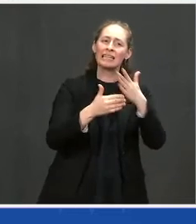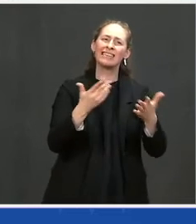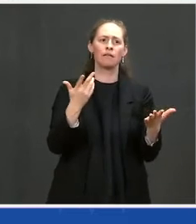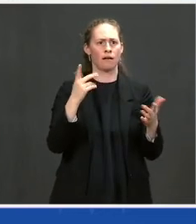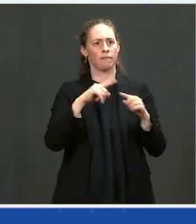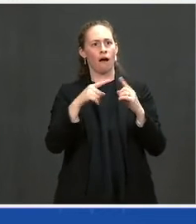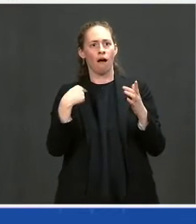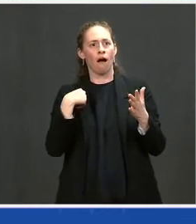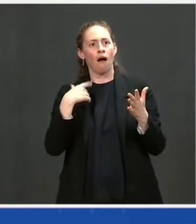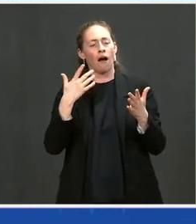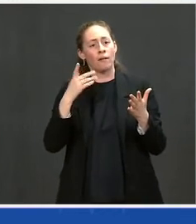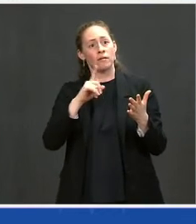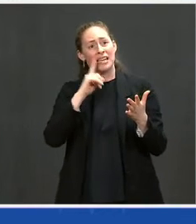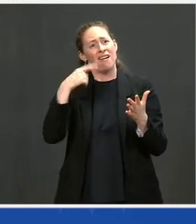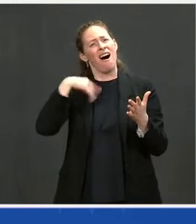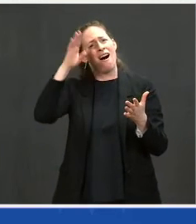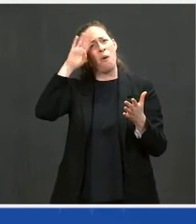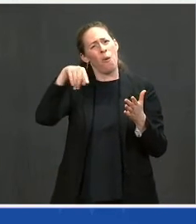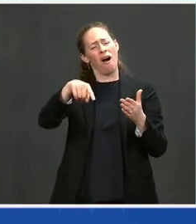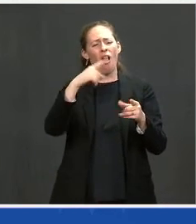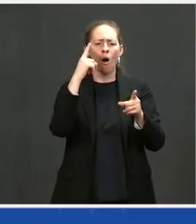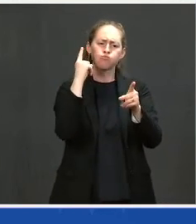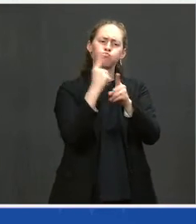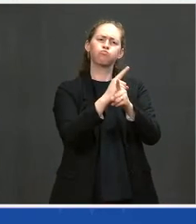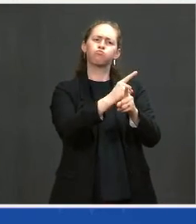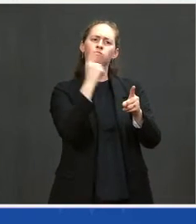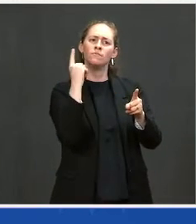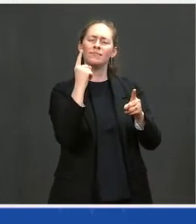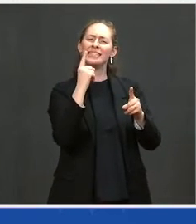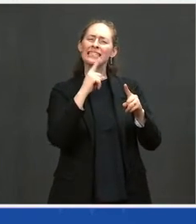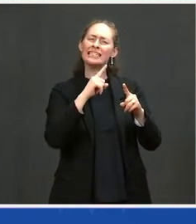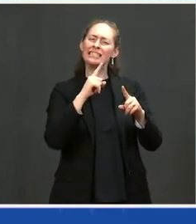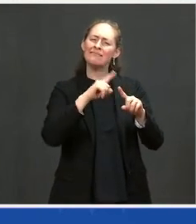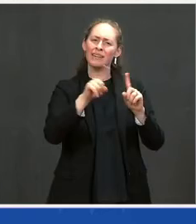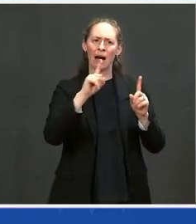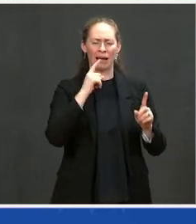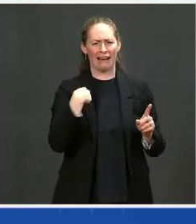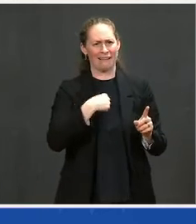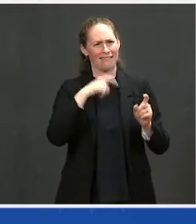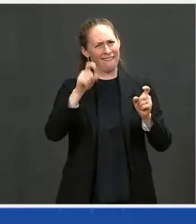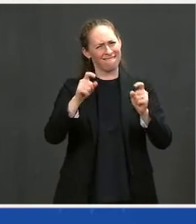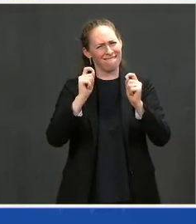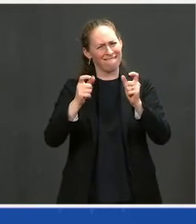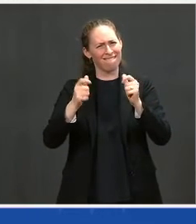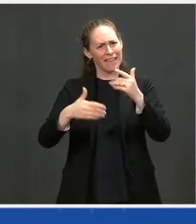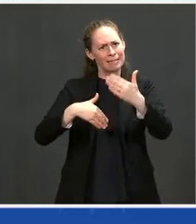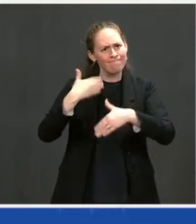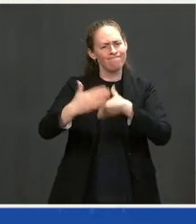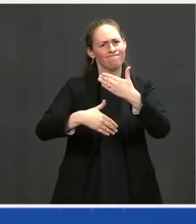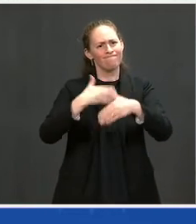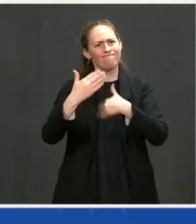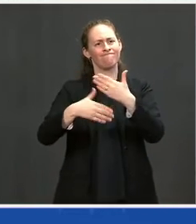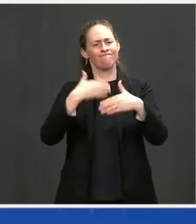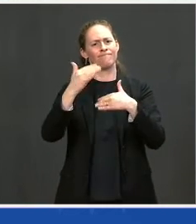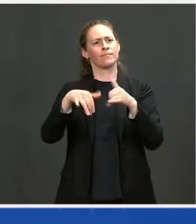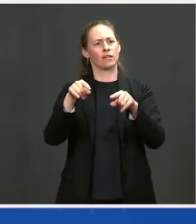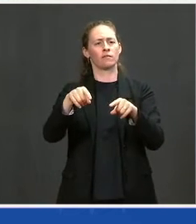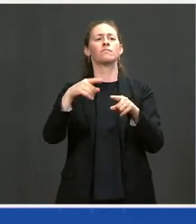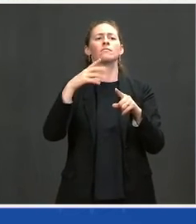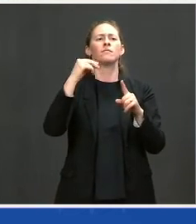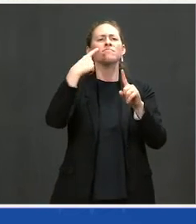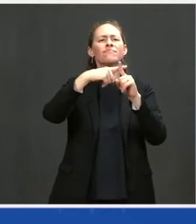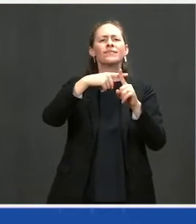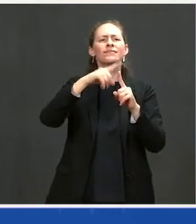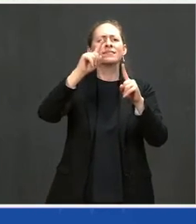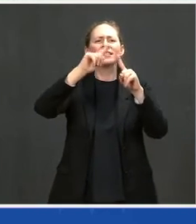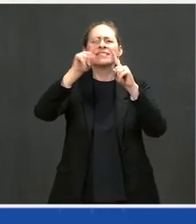legitimate. But in the meantime, we got a lot we can do while we're talking about what we're going to do about the filibuster. Let